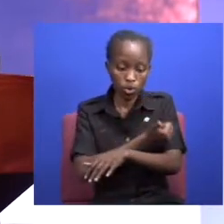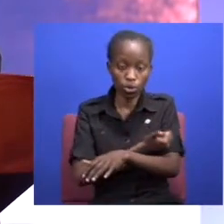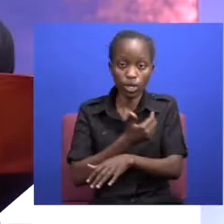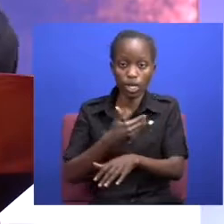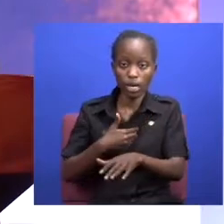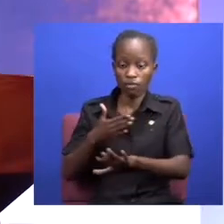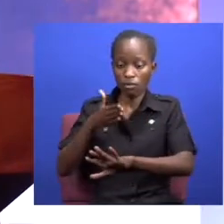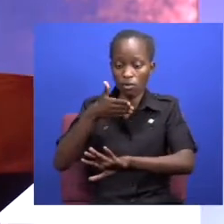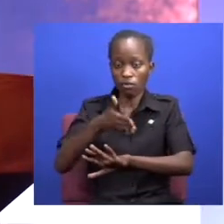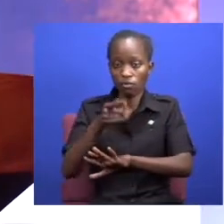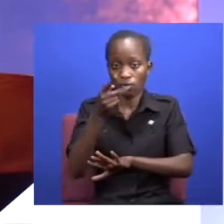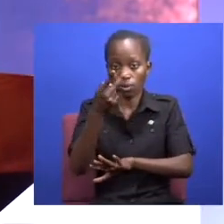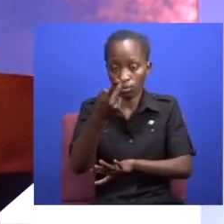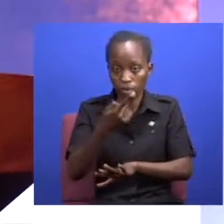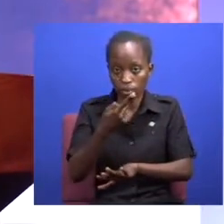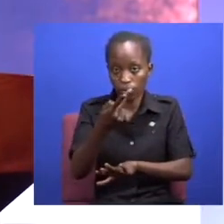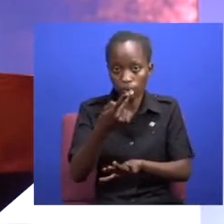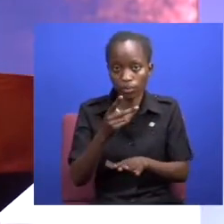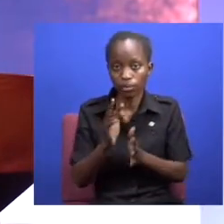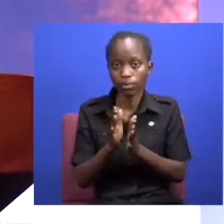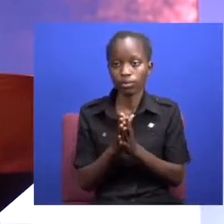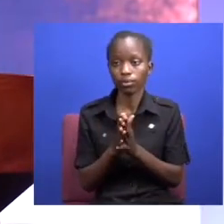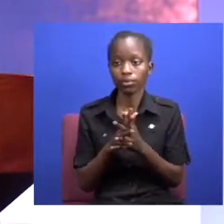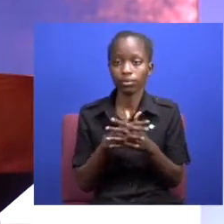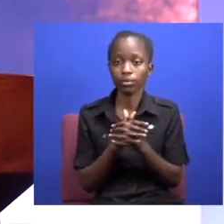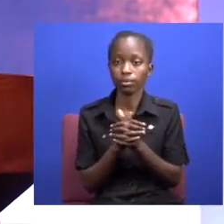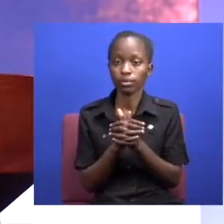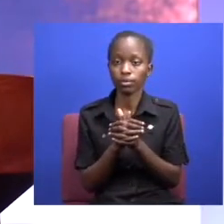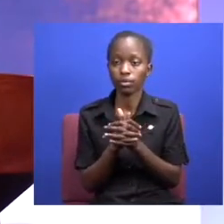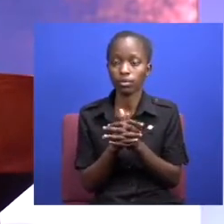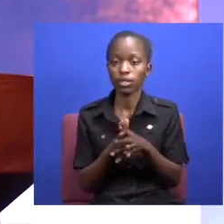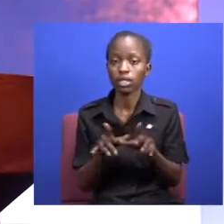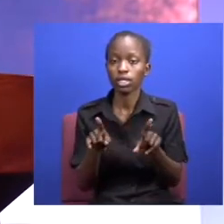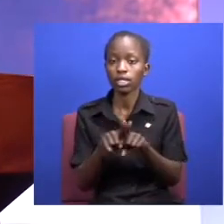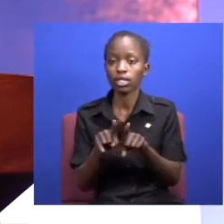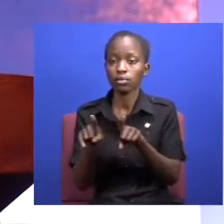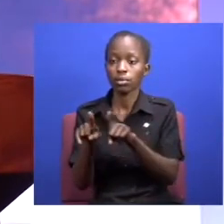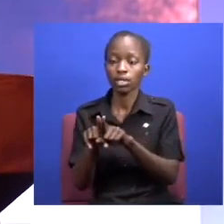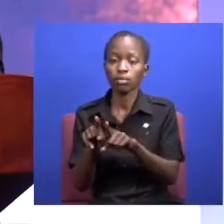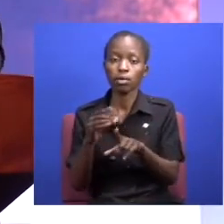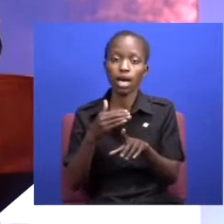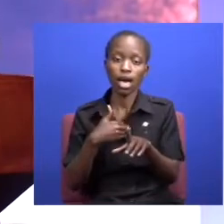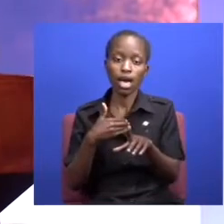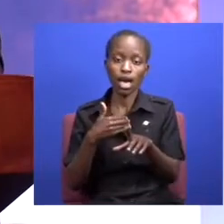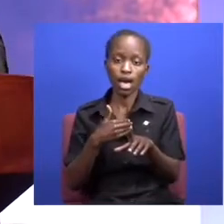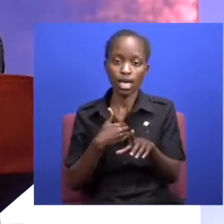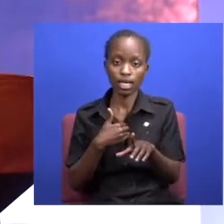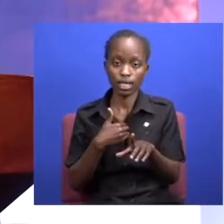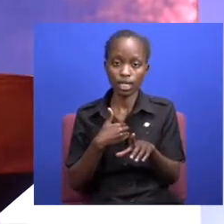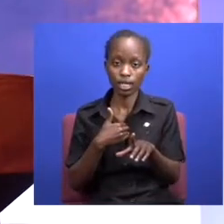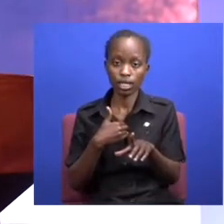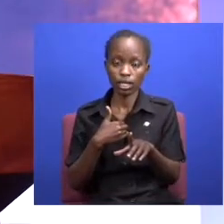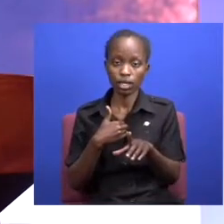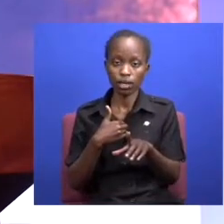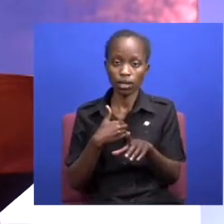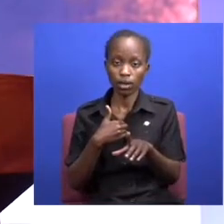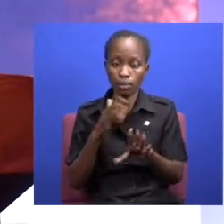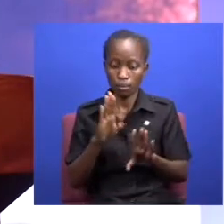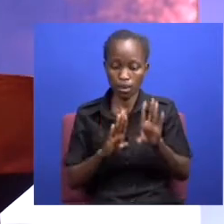over you and I. But on top of that doctrinal authority, it also has moral authority over